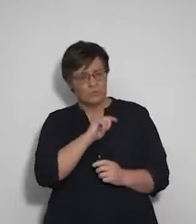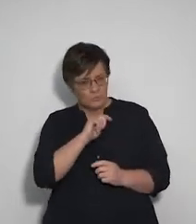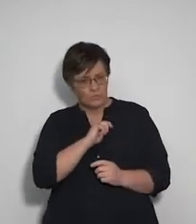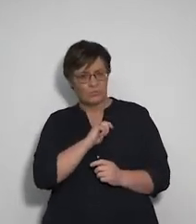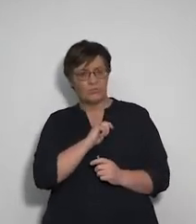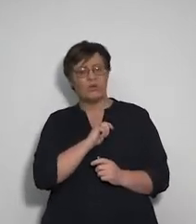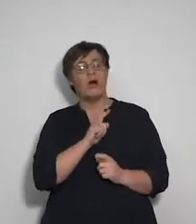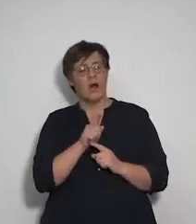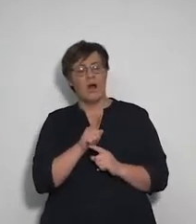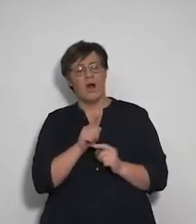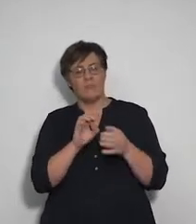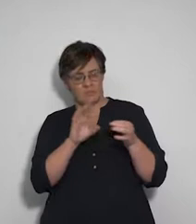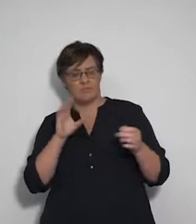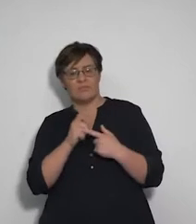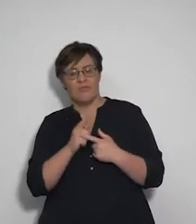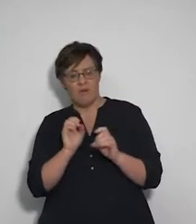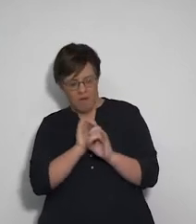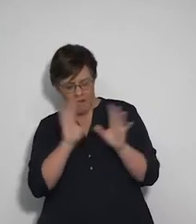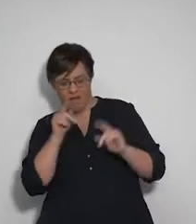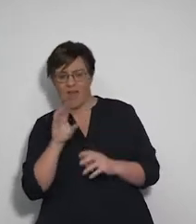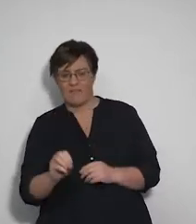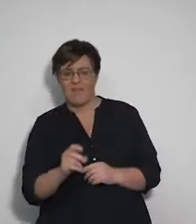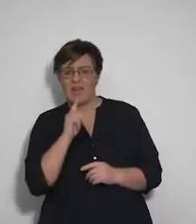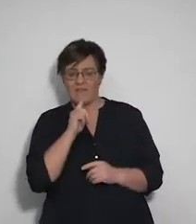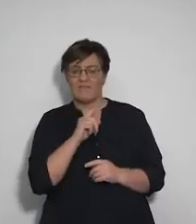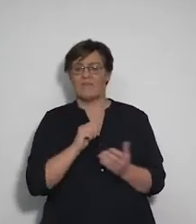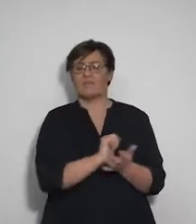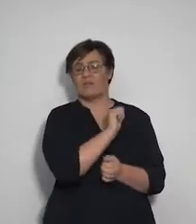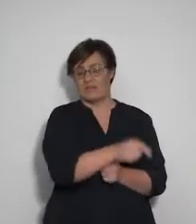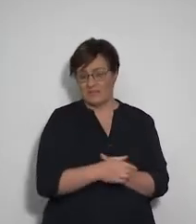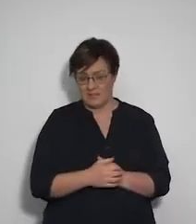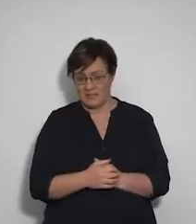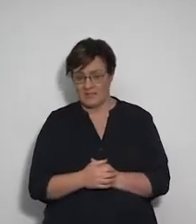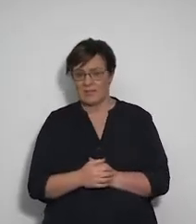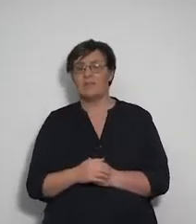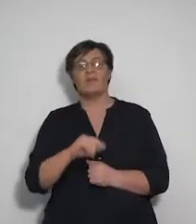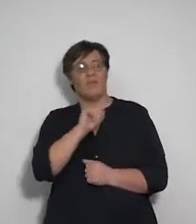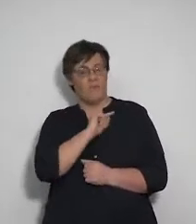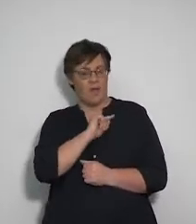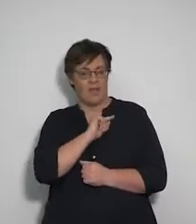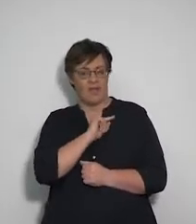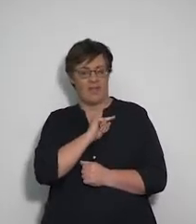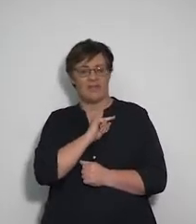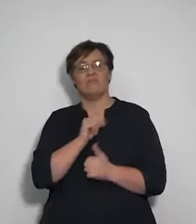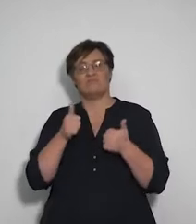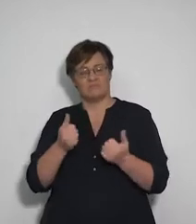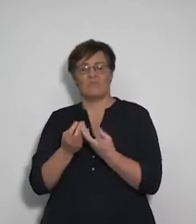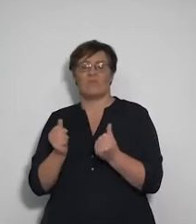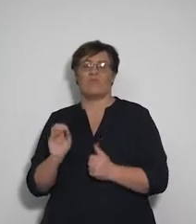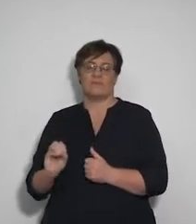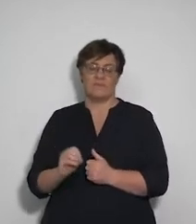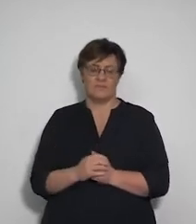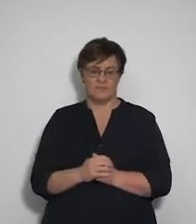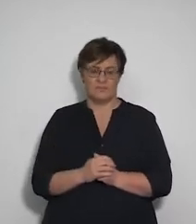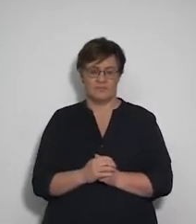detach the particles from a crystal lattice if it was a solid. So that's why water is a good solvent,